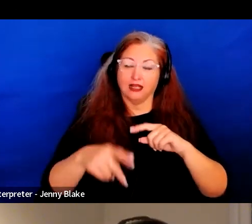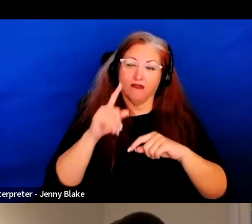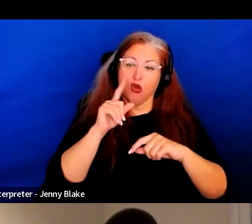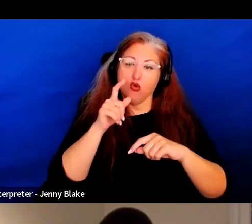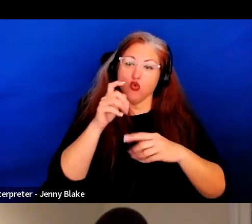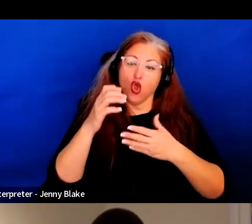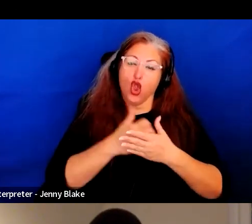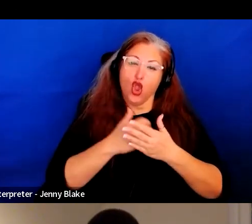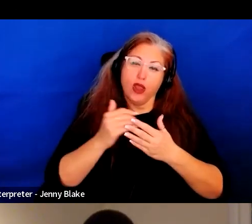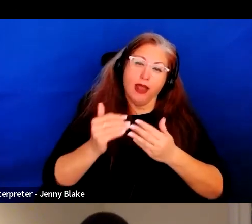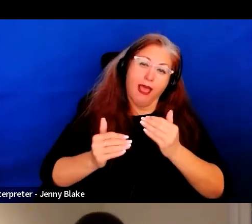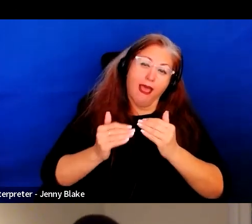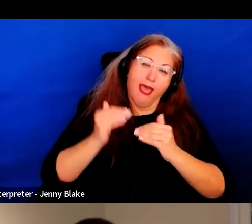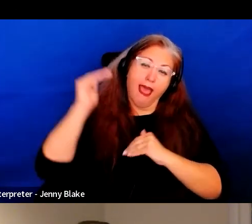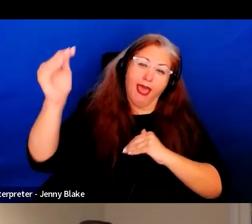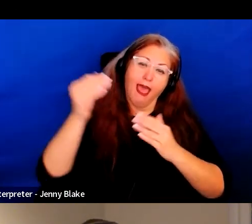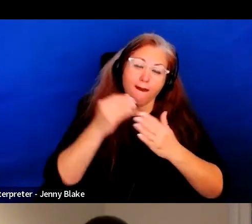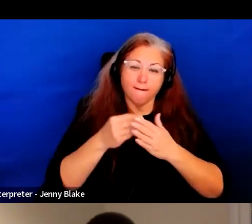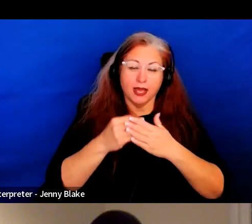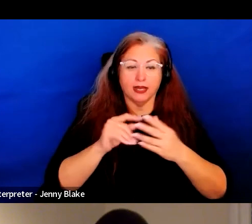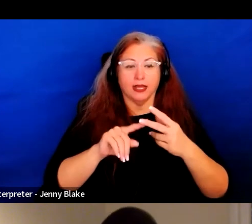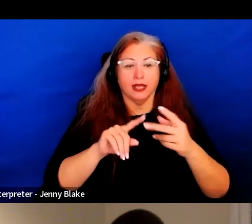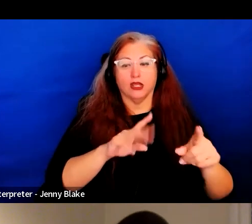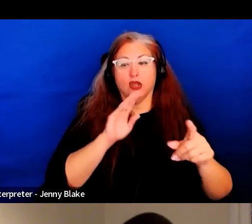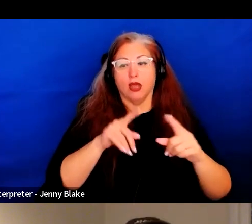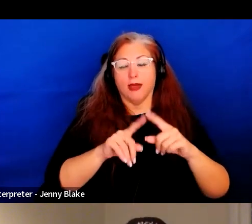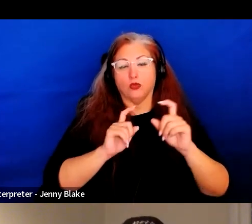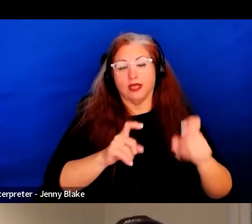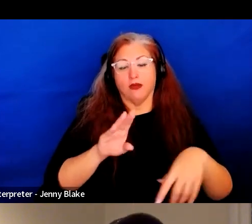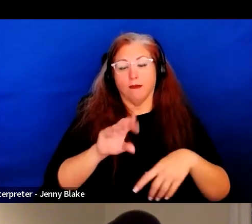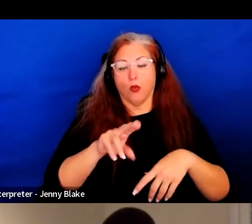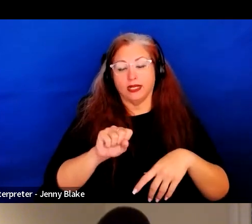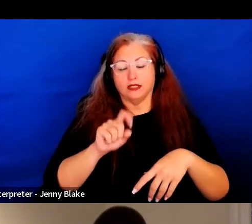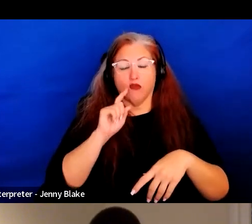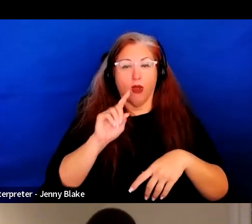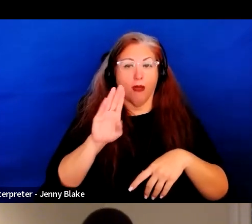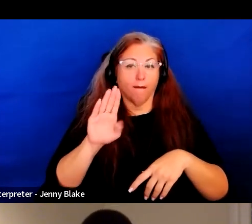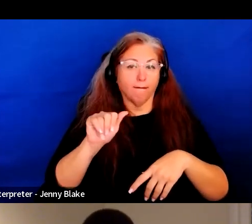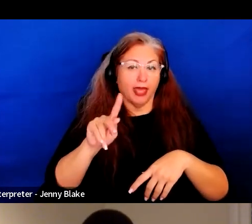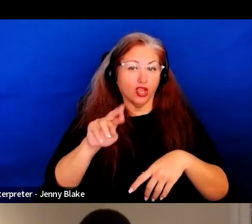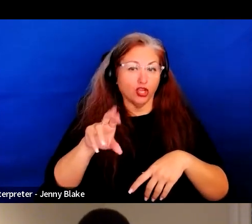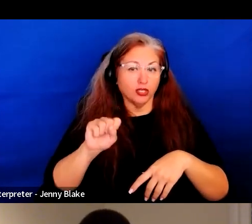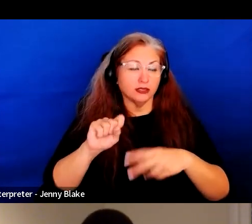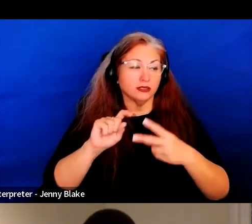earners in the UK, also talked about giving bonuses to bankers, also talked